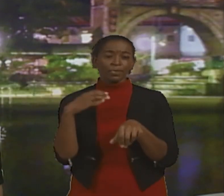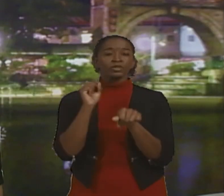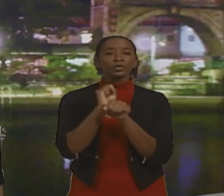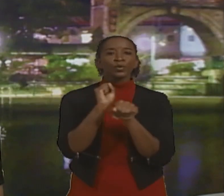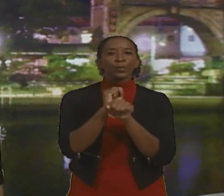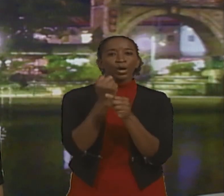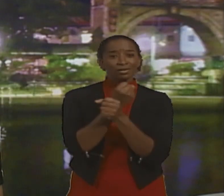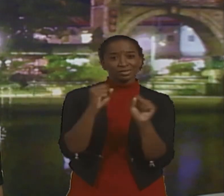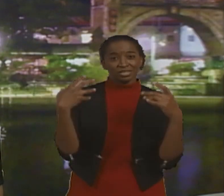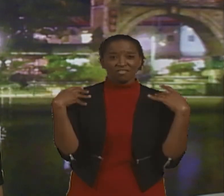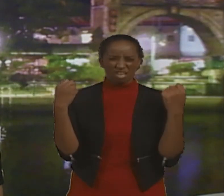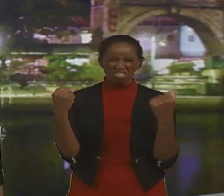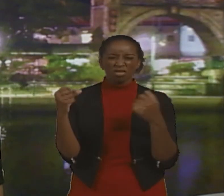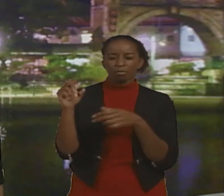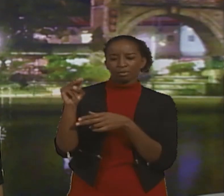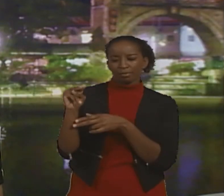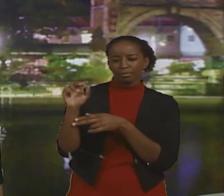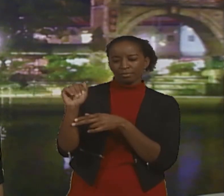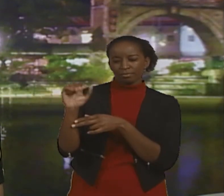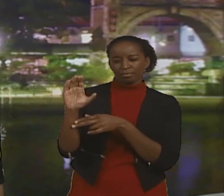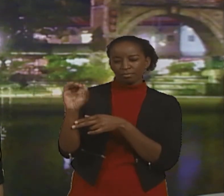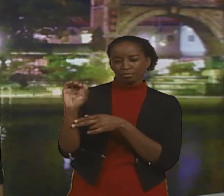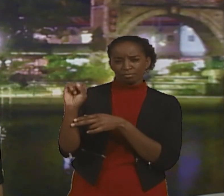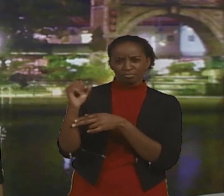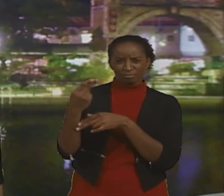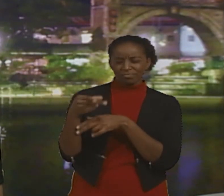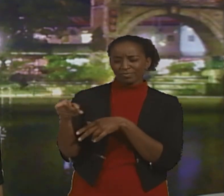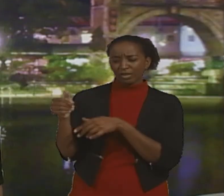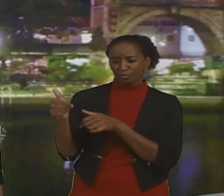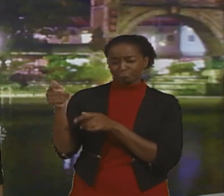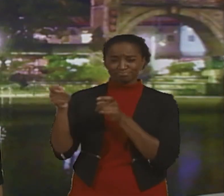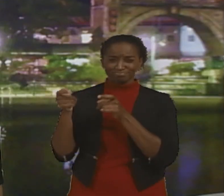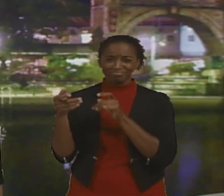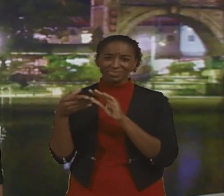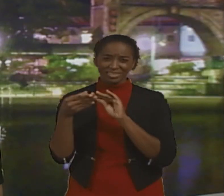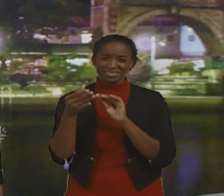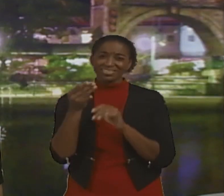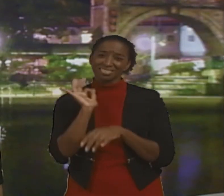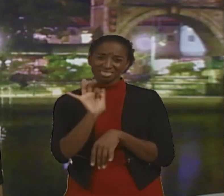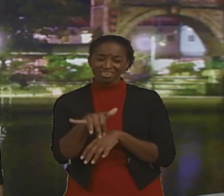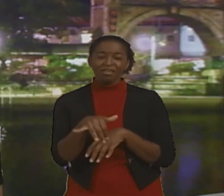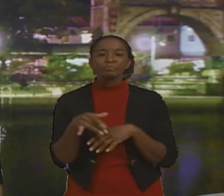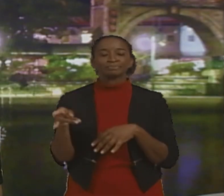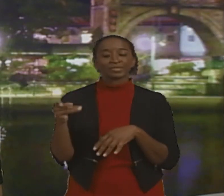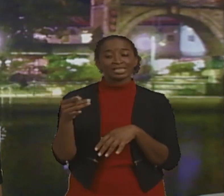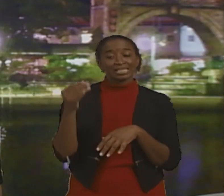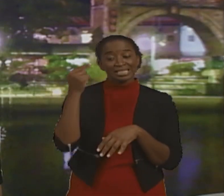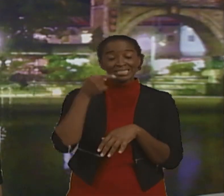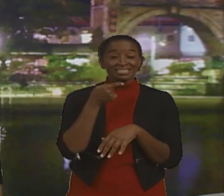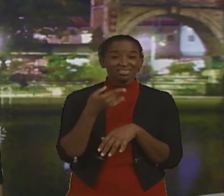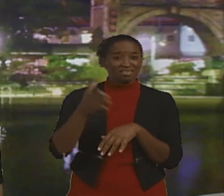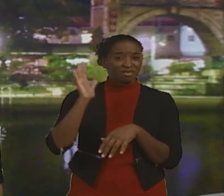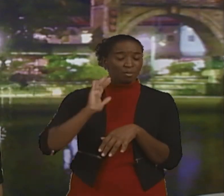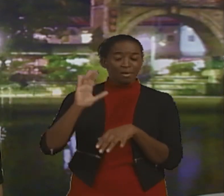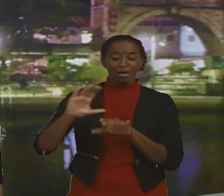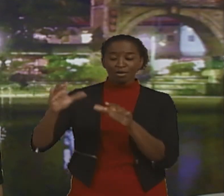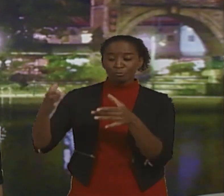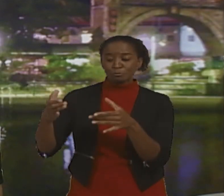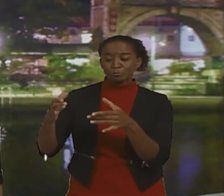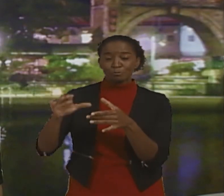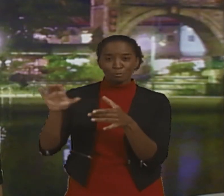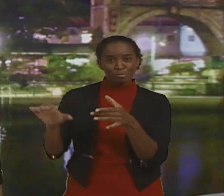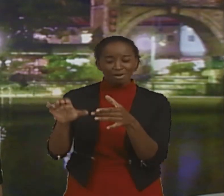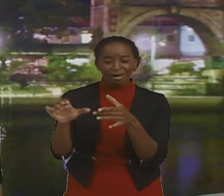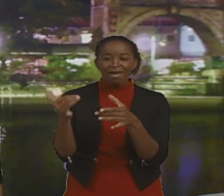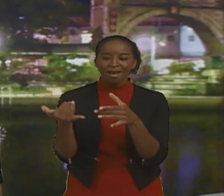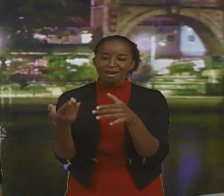and Health, or NACOSH, Anthony Rochford. He says building on past work, NACOSH is ready to intensify its focus. One of the first